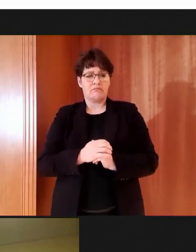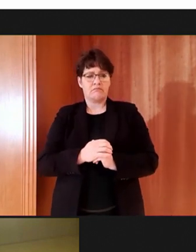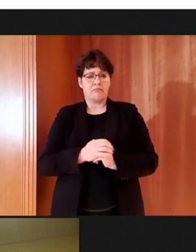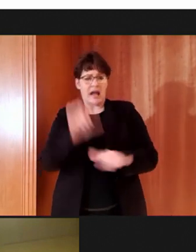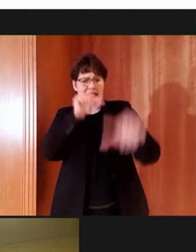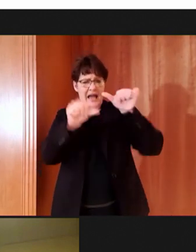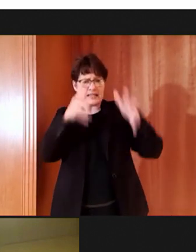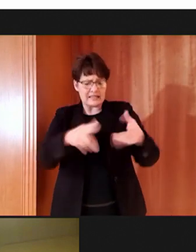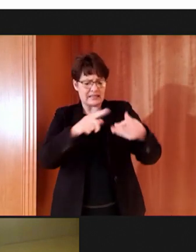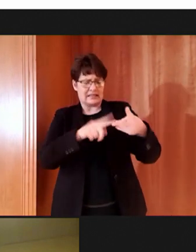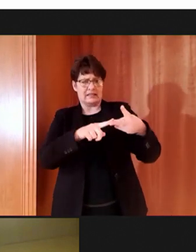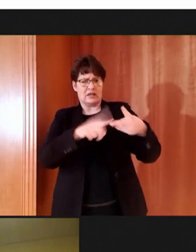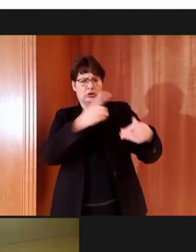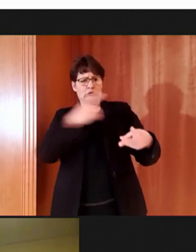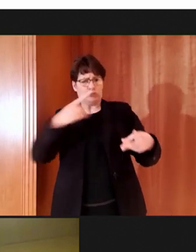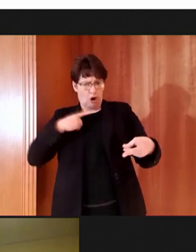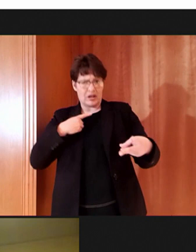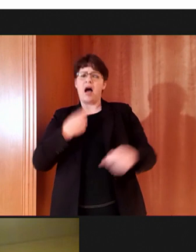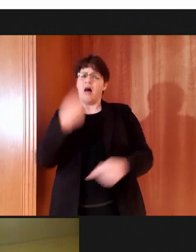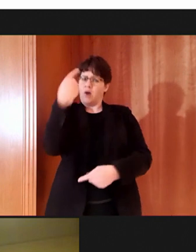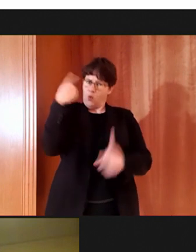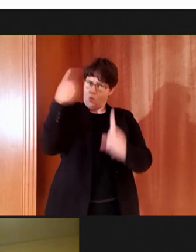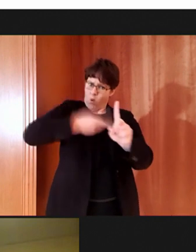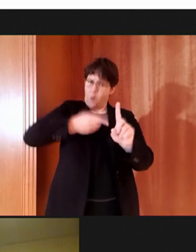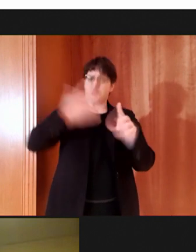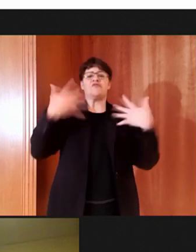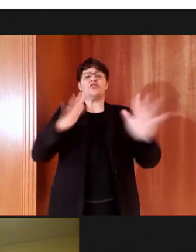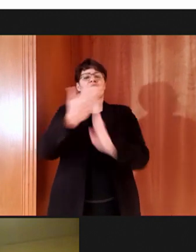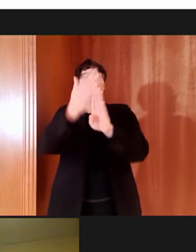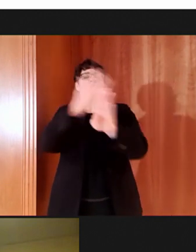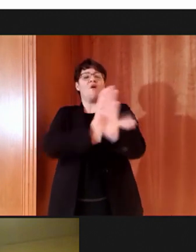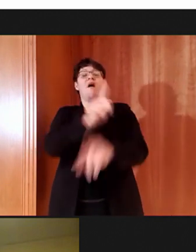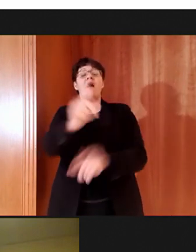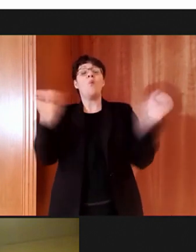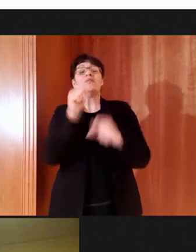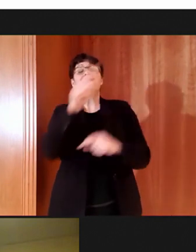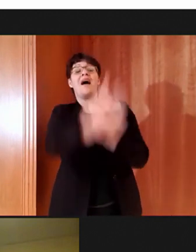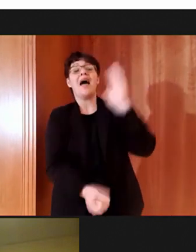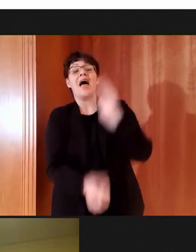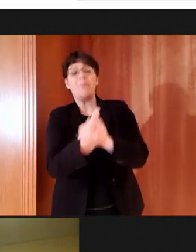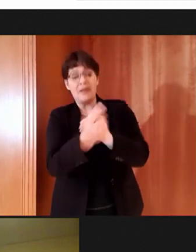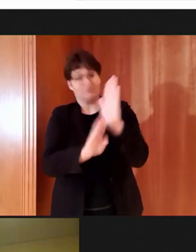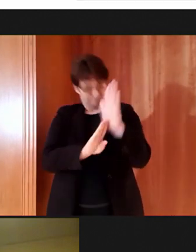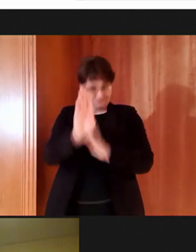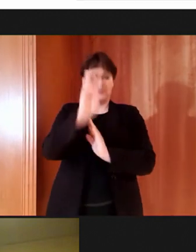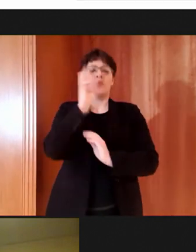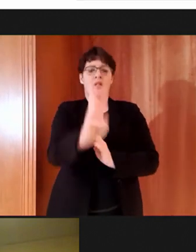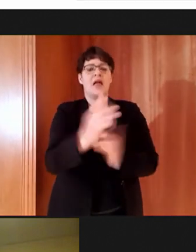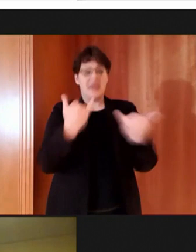scientists and doctors have warned us well in advance, and we are now experiencing